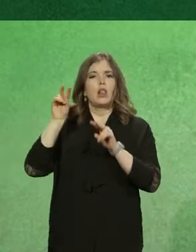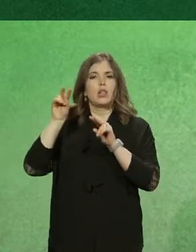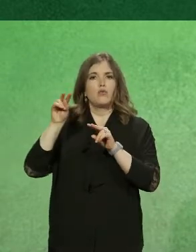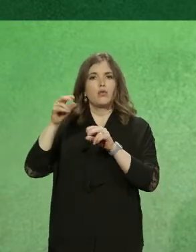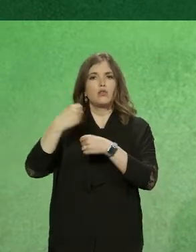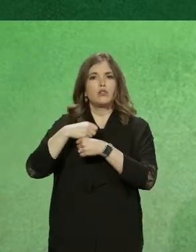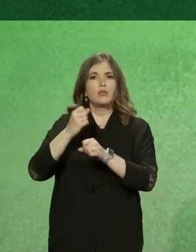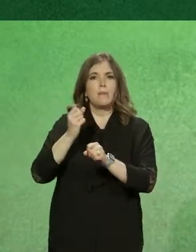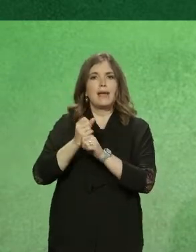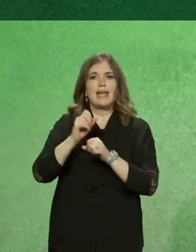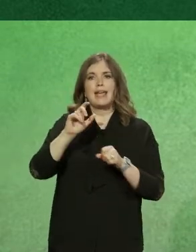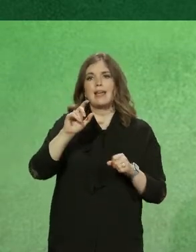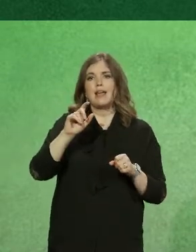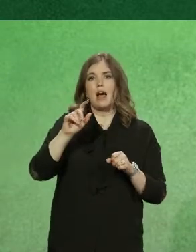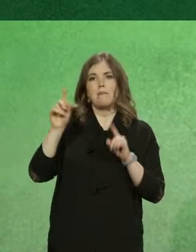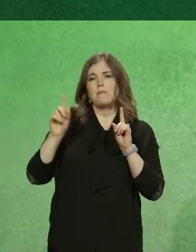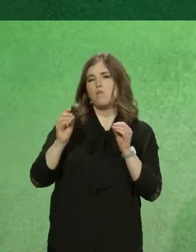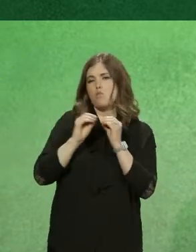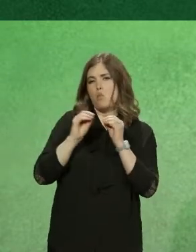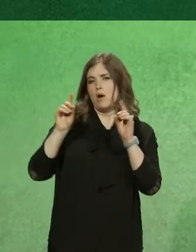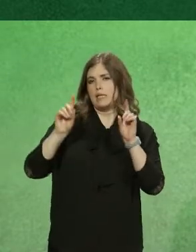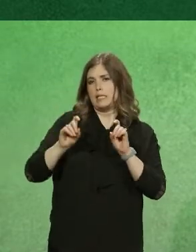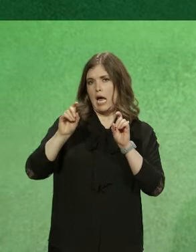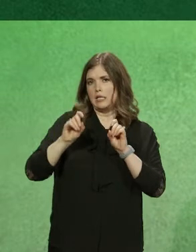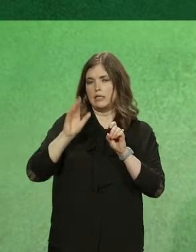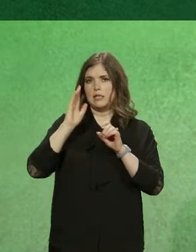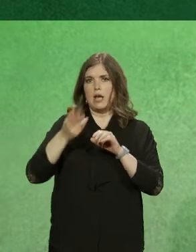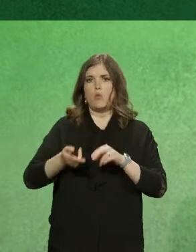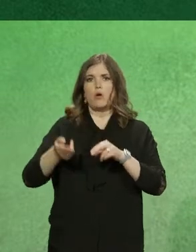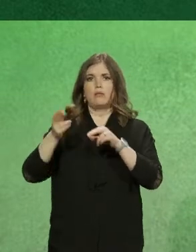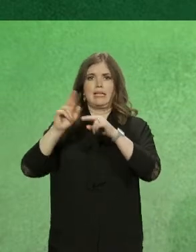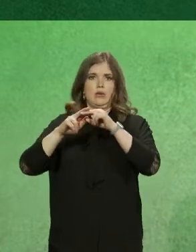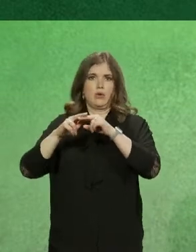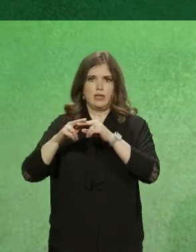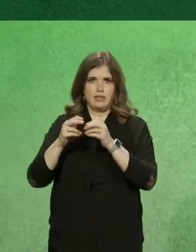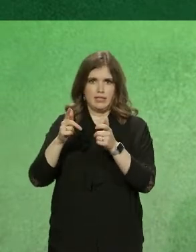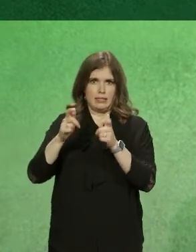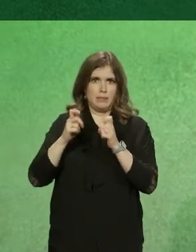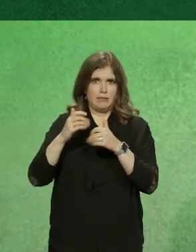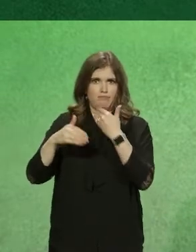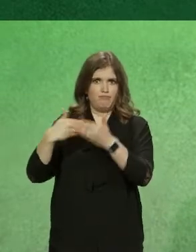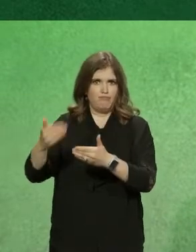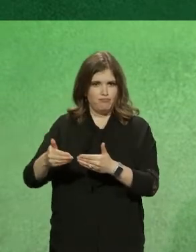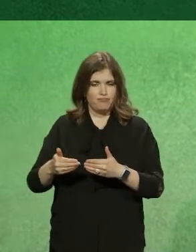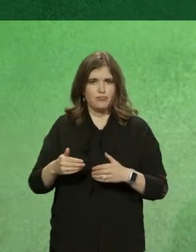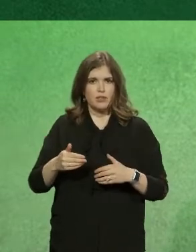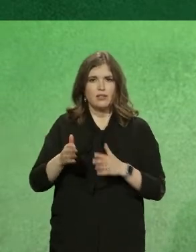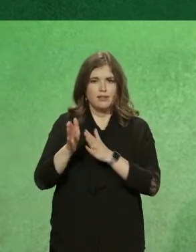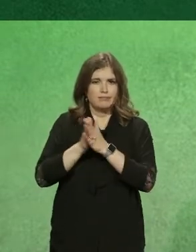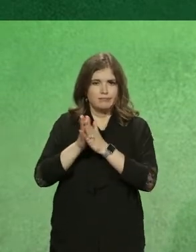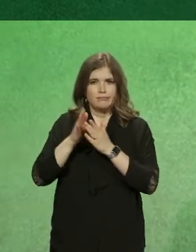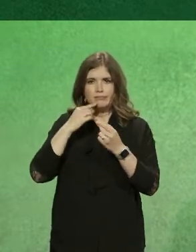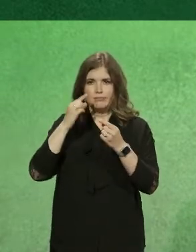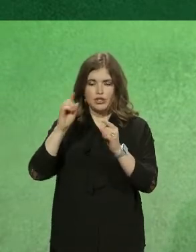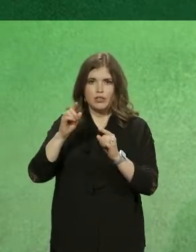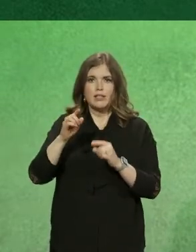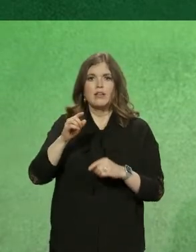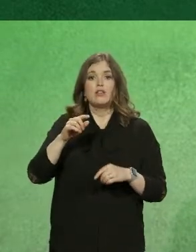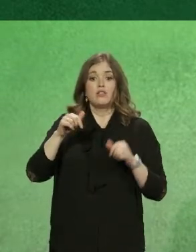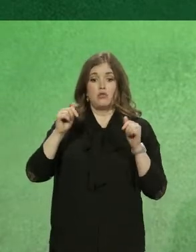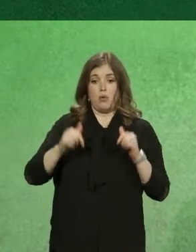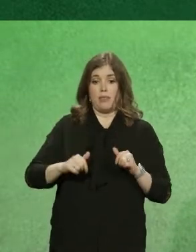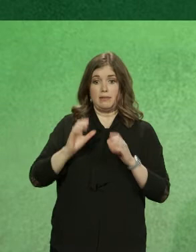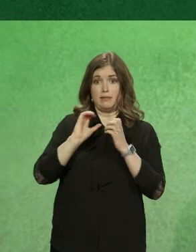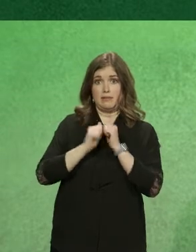thermal storage tests, which will increase the efficiency of our stove. And therefore, that is why I say that after here,